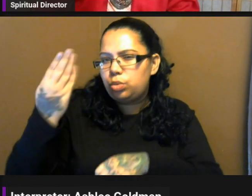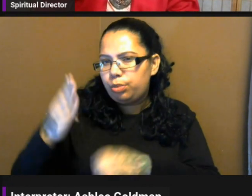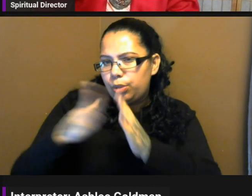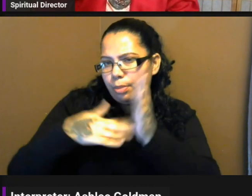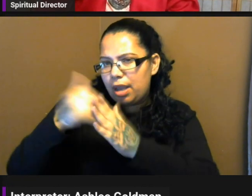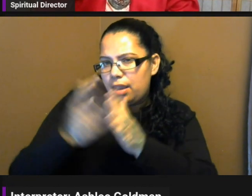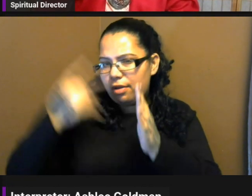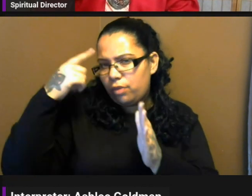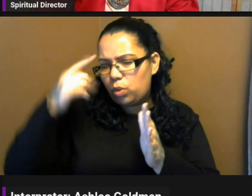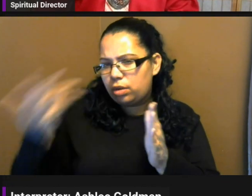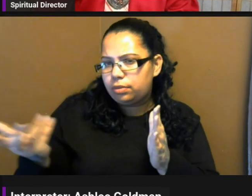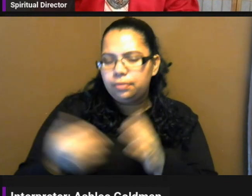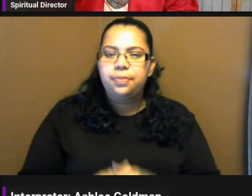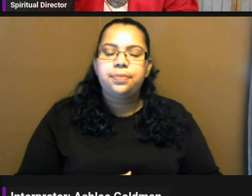for?